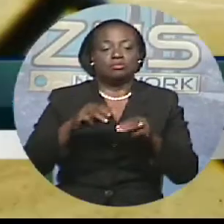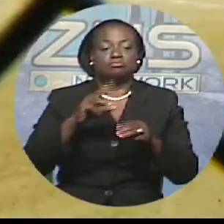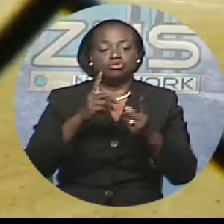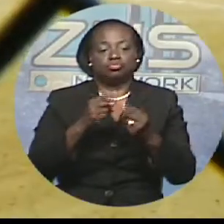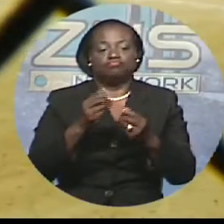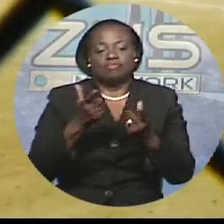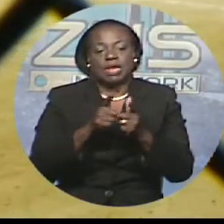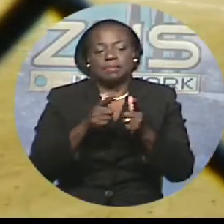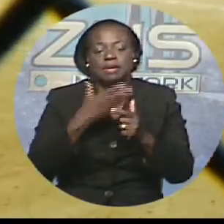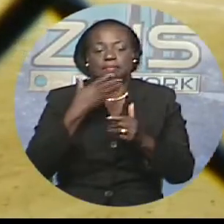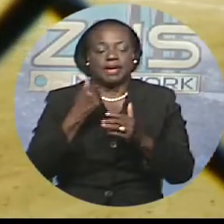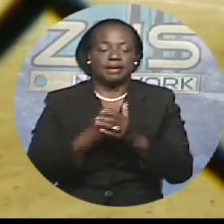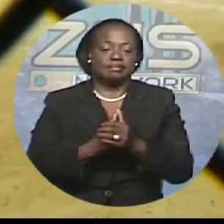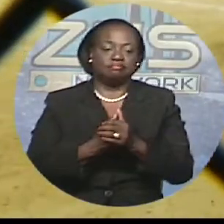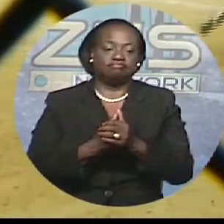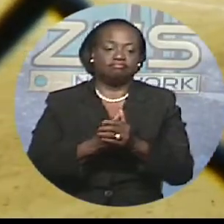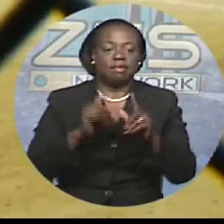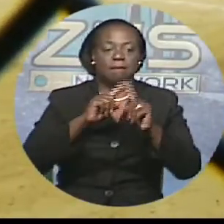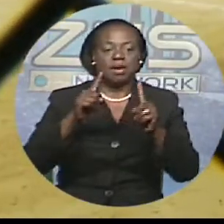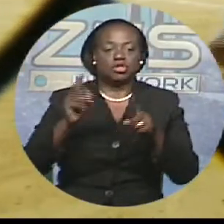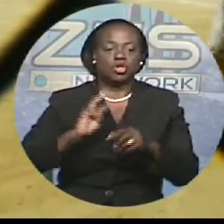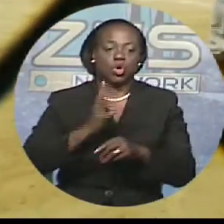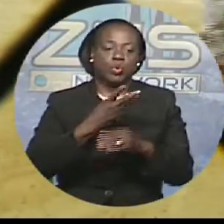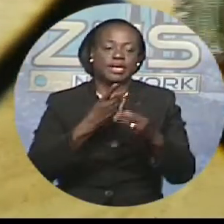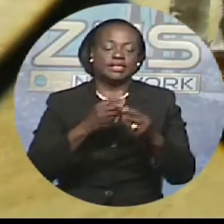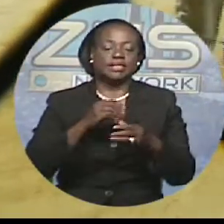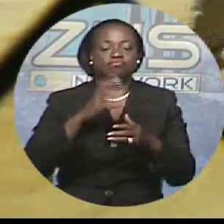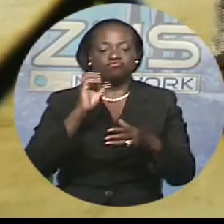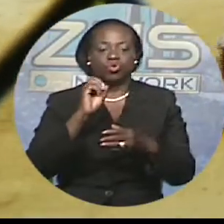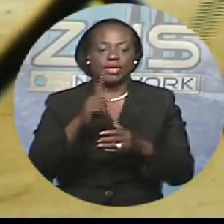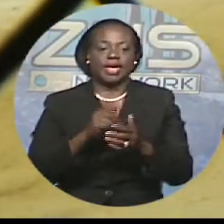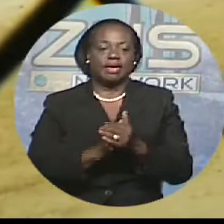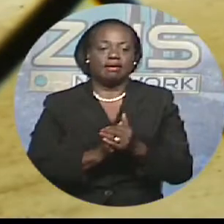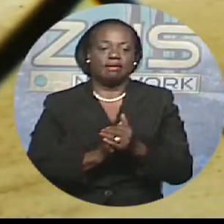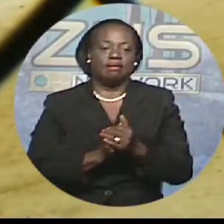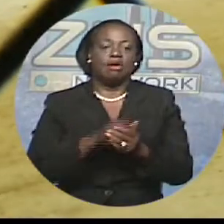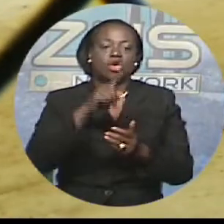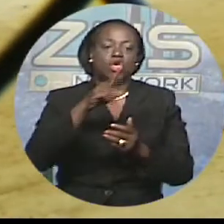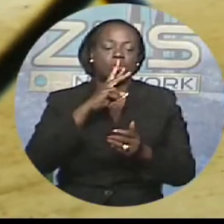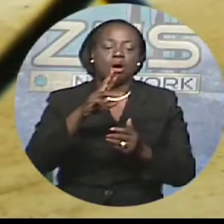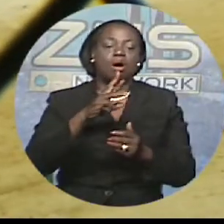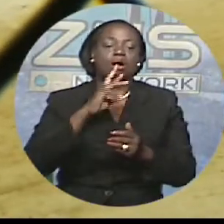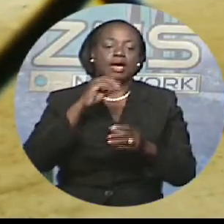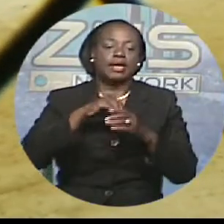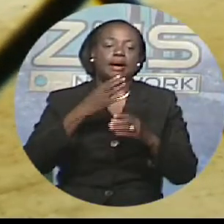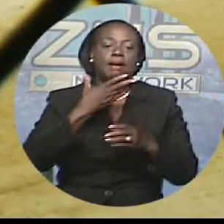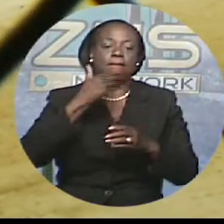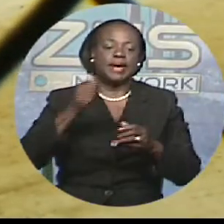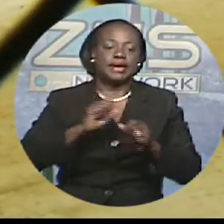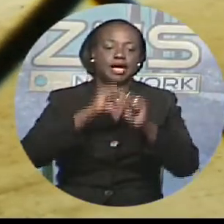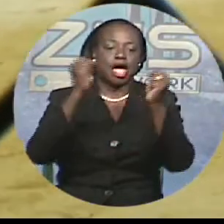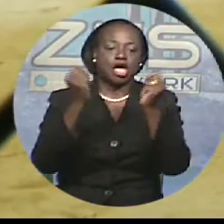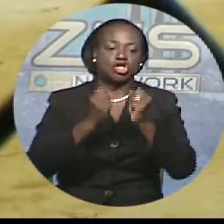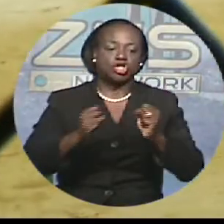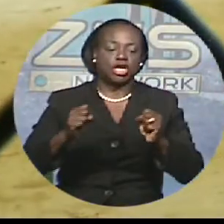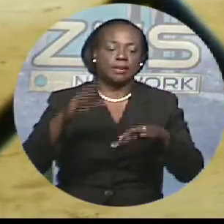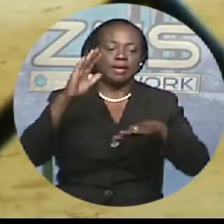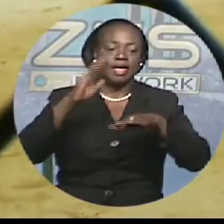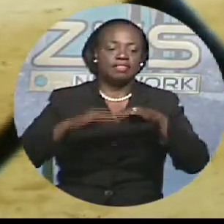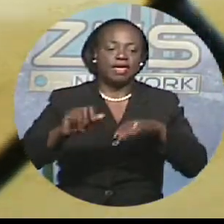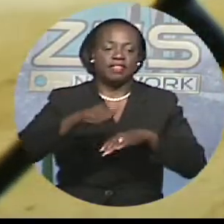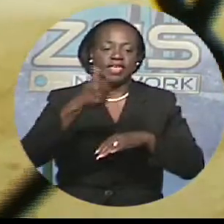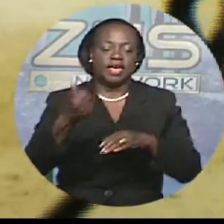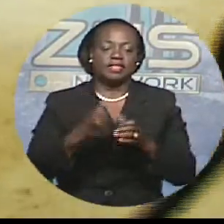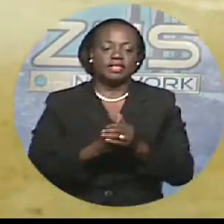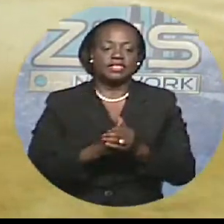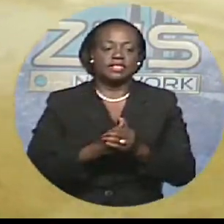right. You probably were in better shape than most of us who just come back from Colombia. Yeah, I was. I mean, I've been working out all off-season, and